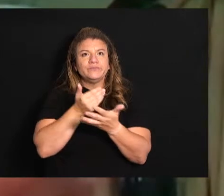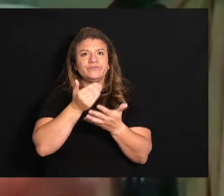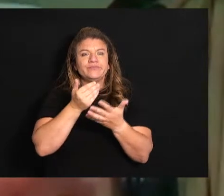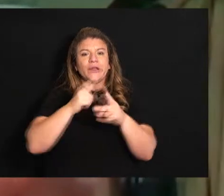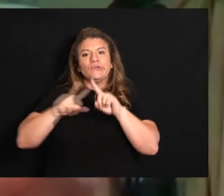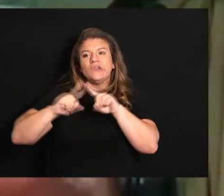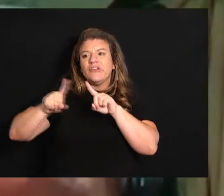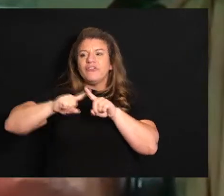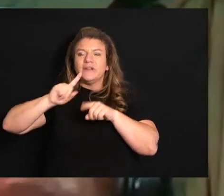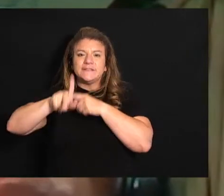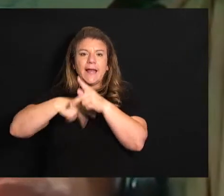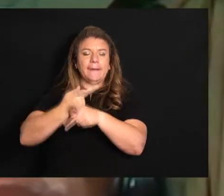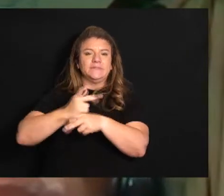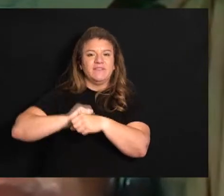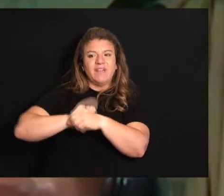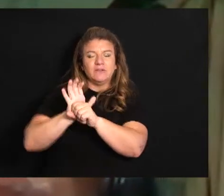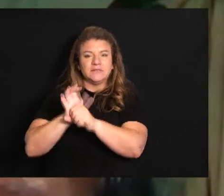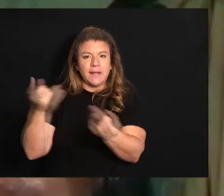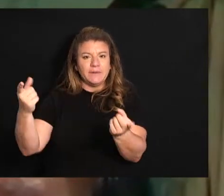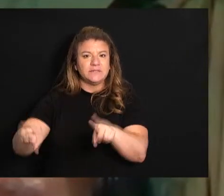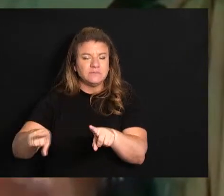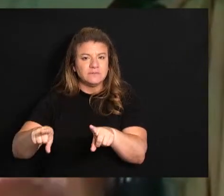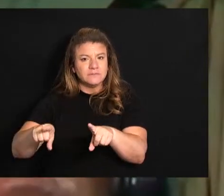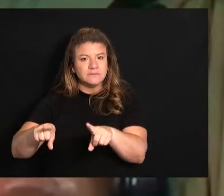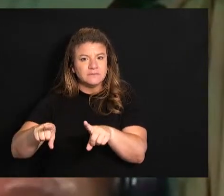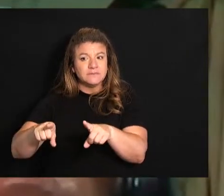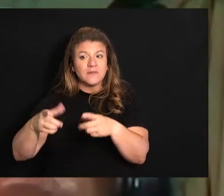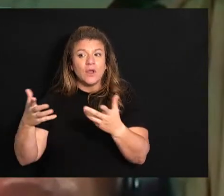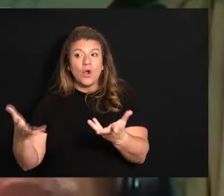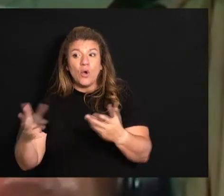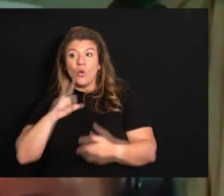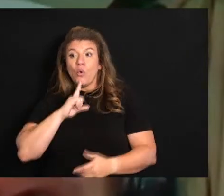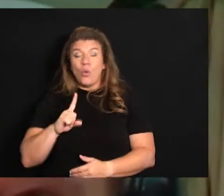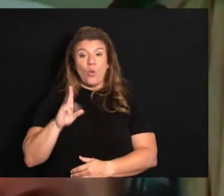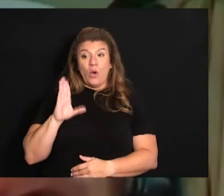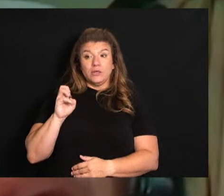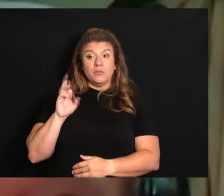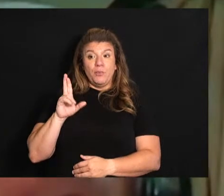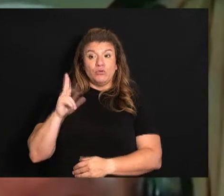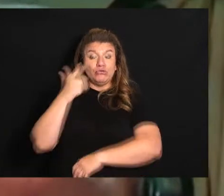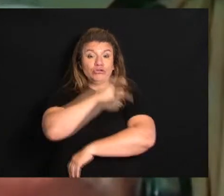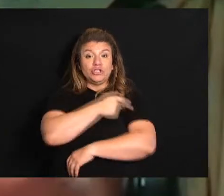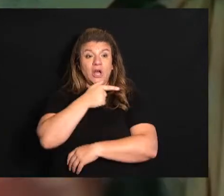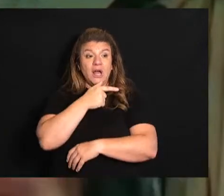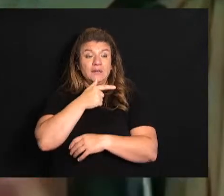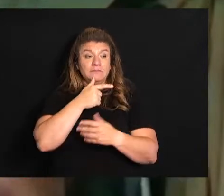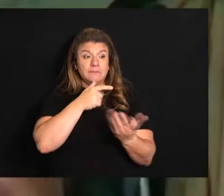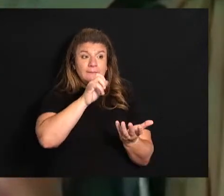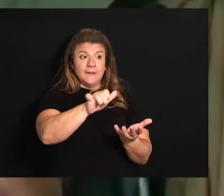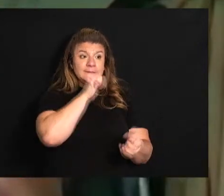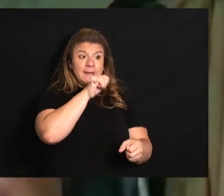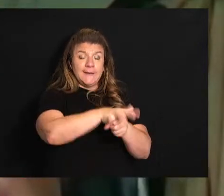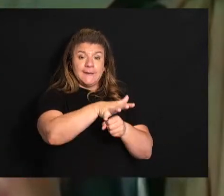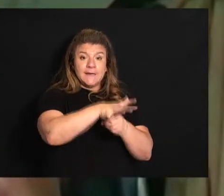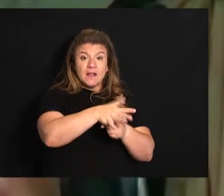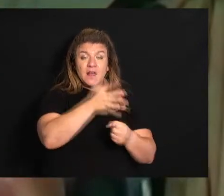variations of virus coming in? Or is a booster shot perhaps not enough for maybe